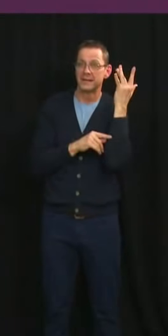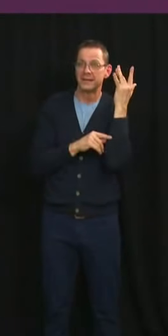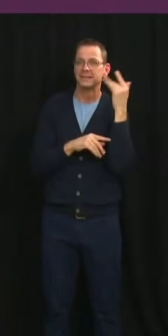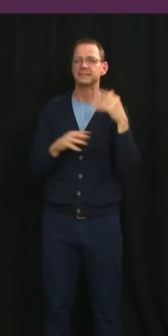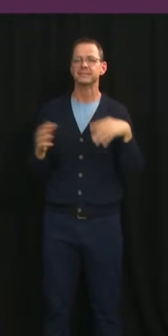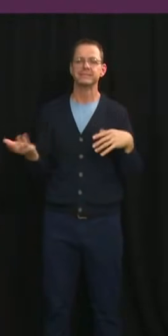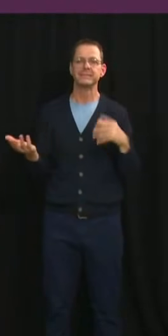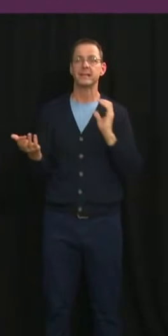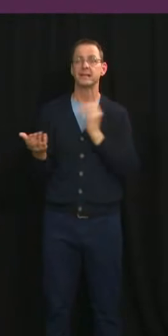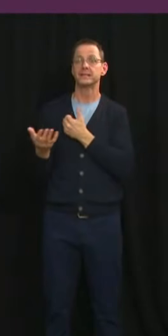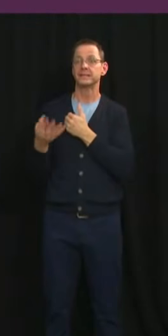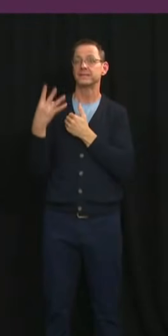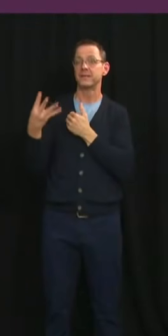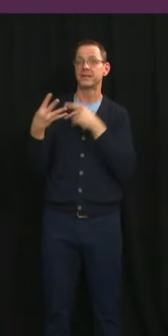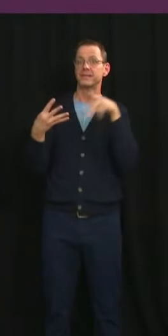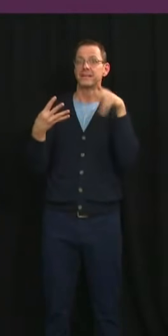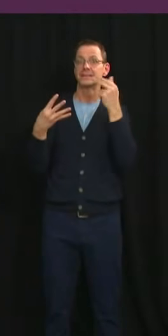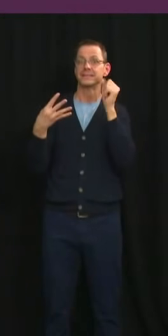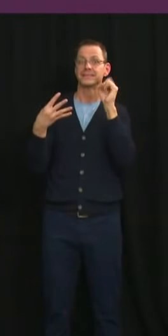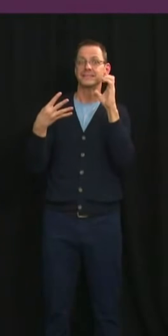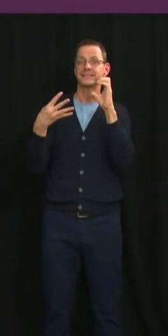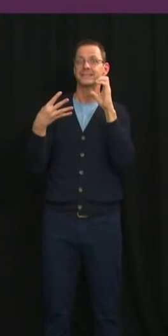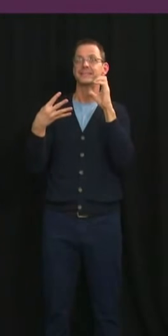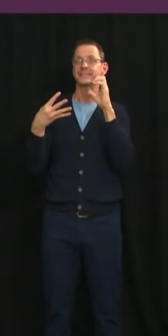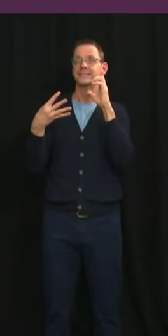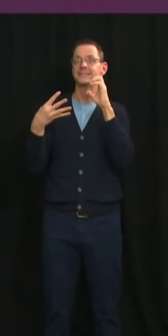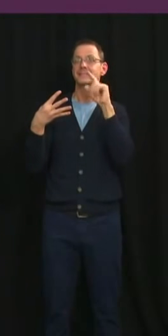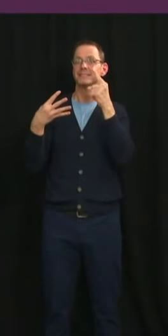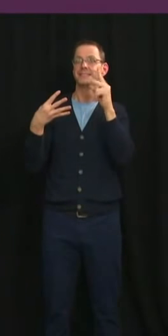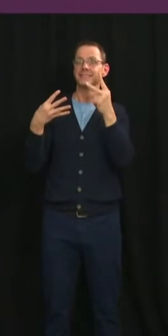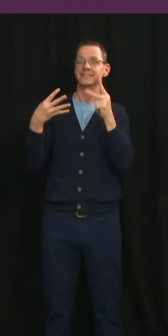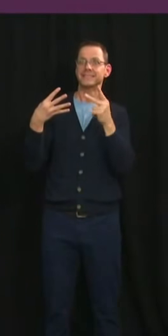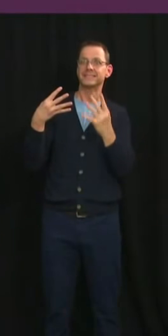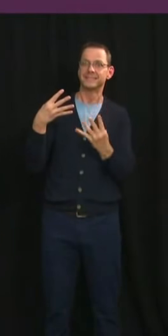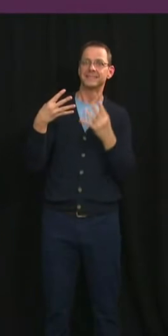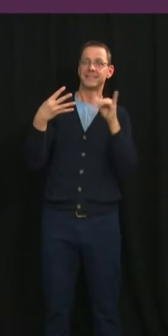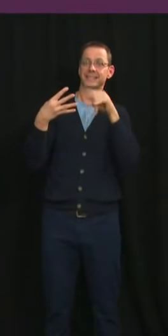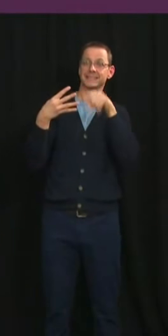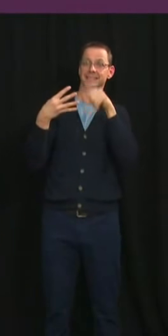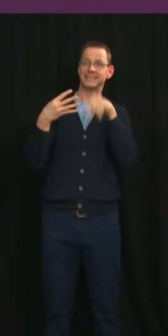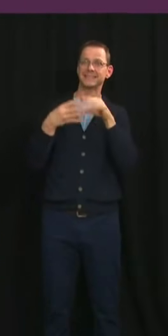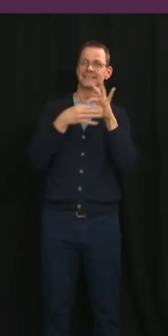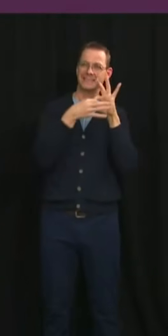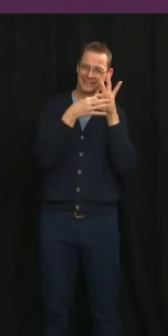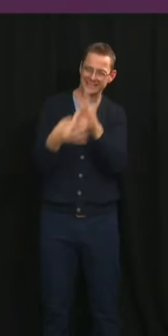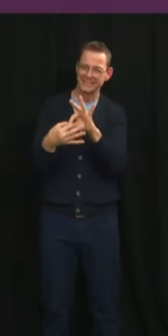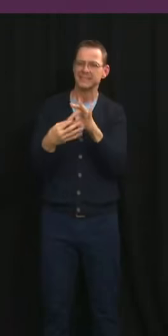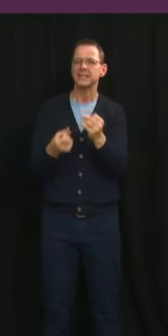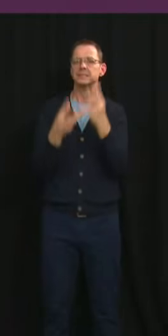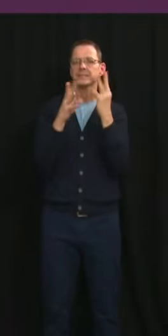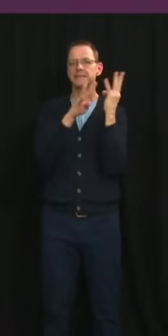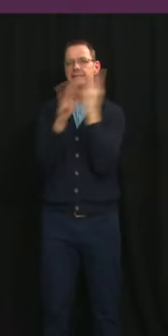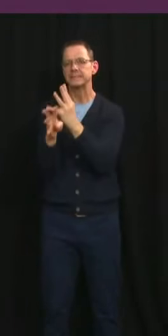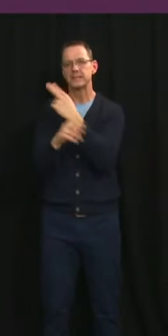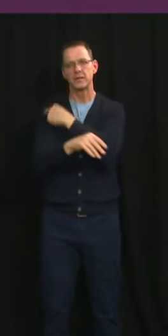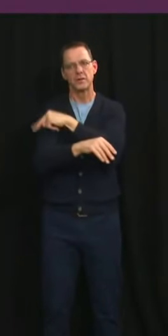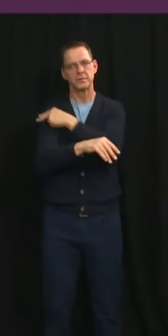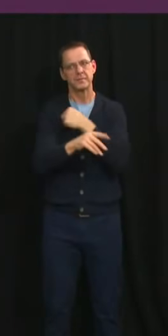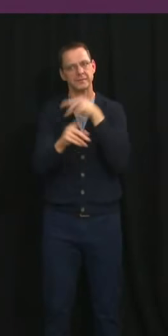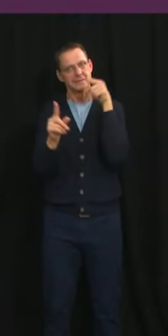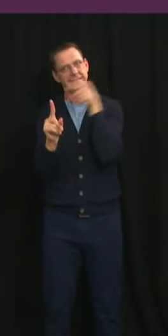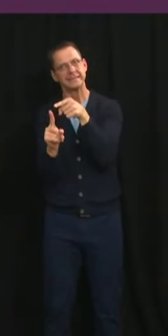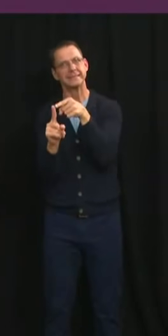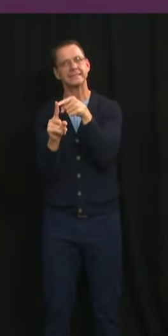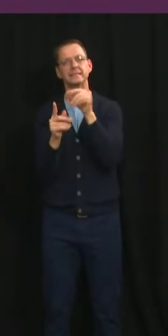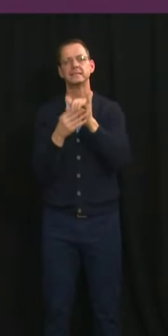in hospitalizations. Now that has turned around. We always said that if we got into a spike with exponential growth, that we